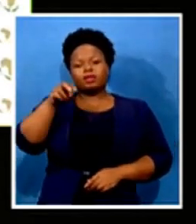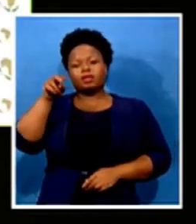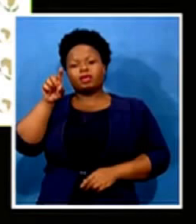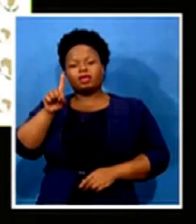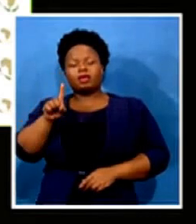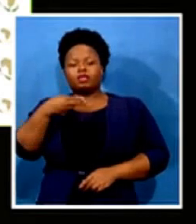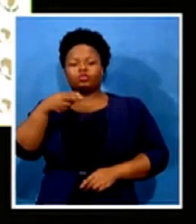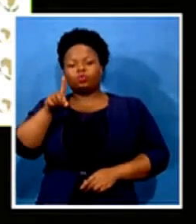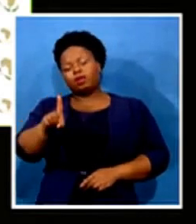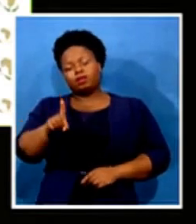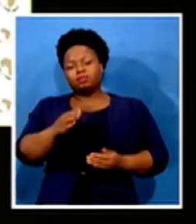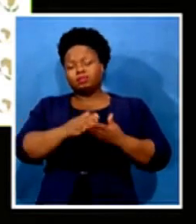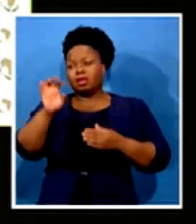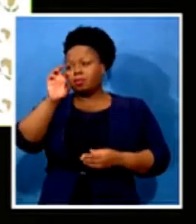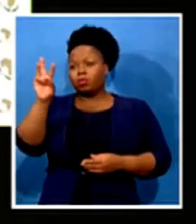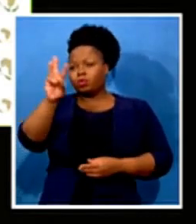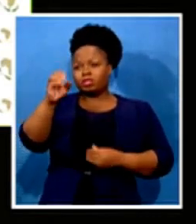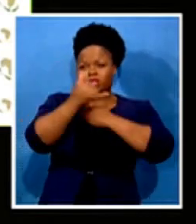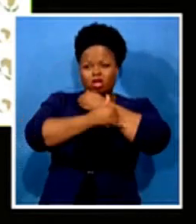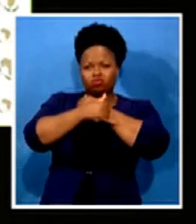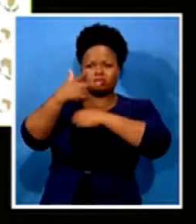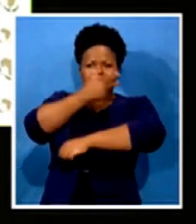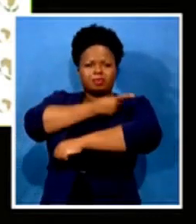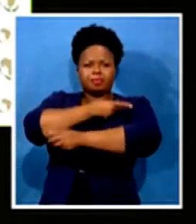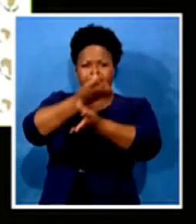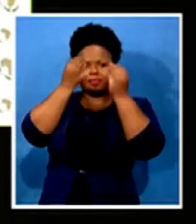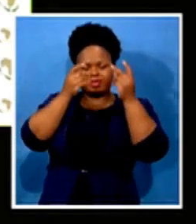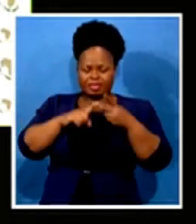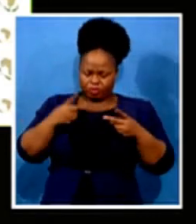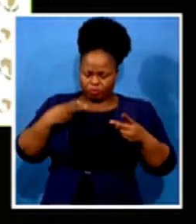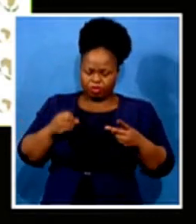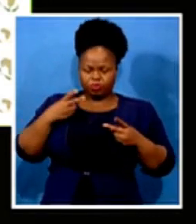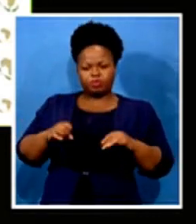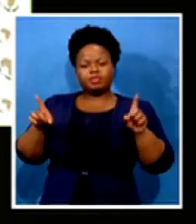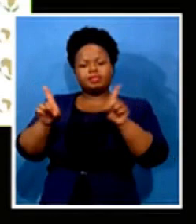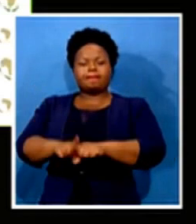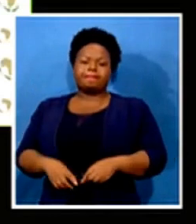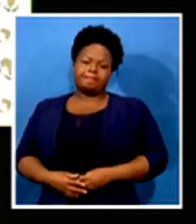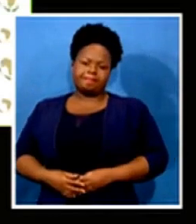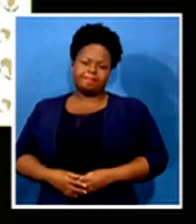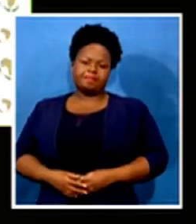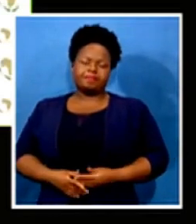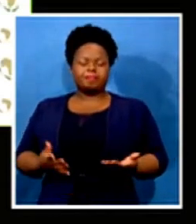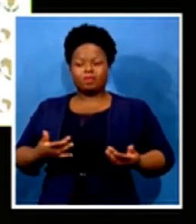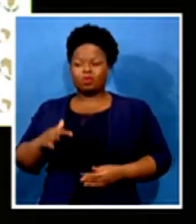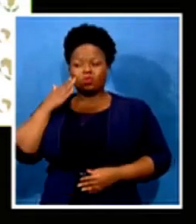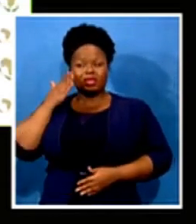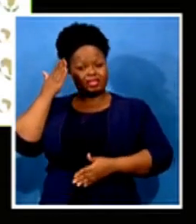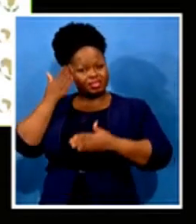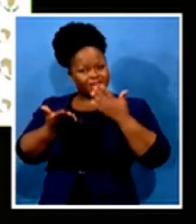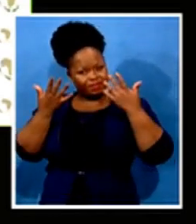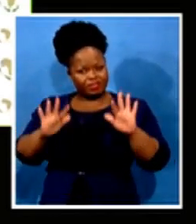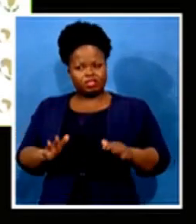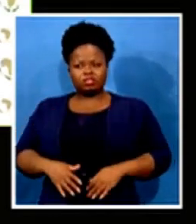In 2020, we are dealing with the same scenario. So again, when this is all over, we need to sit down as a continent and reflect on our own